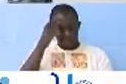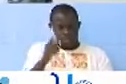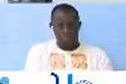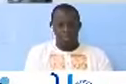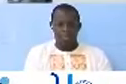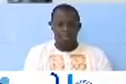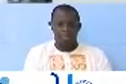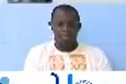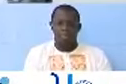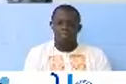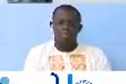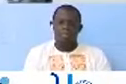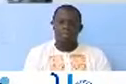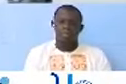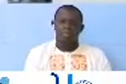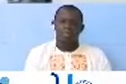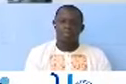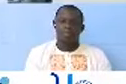thinking,